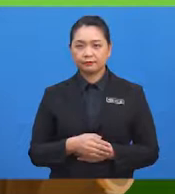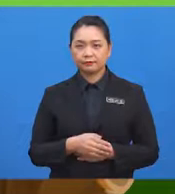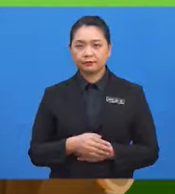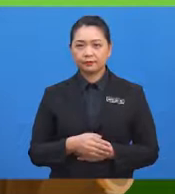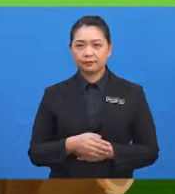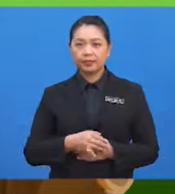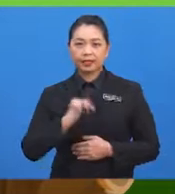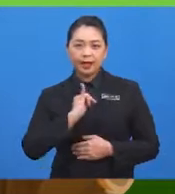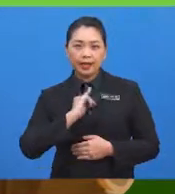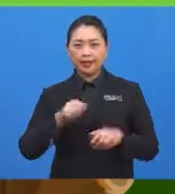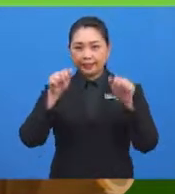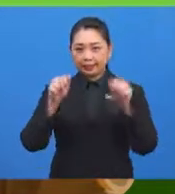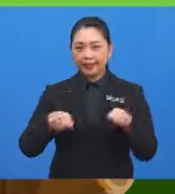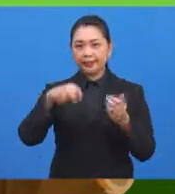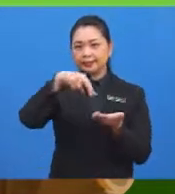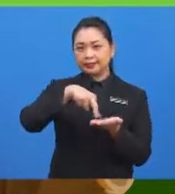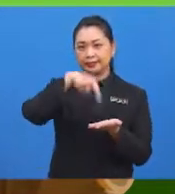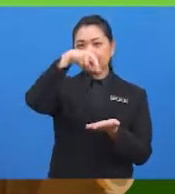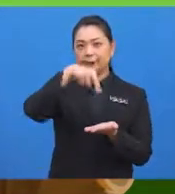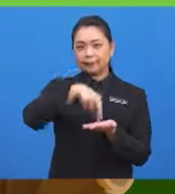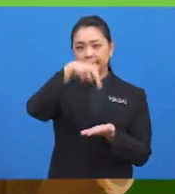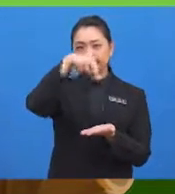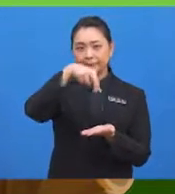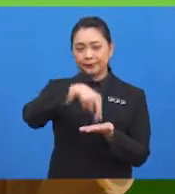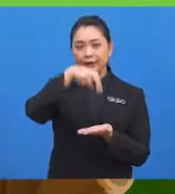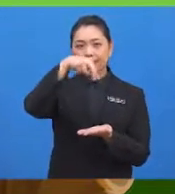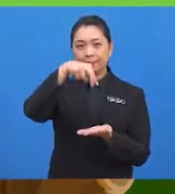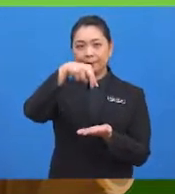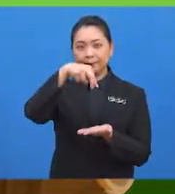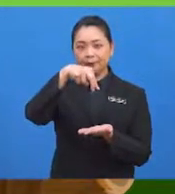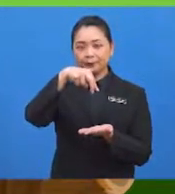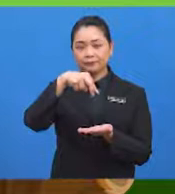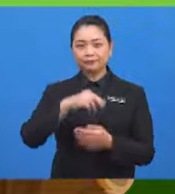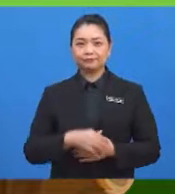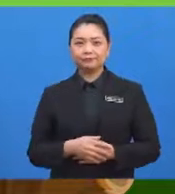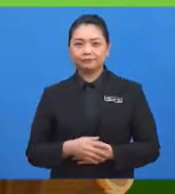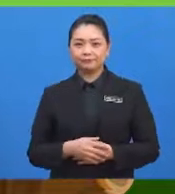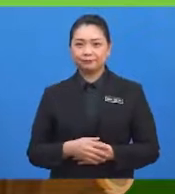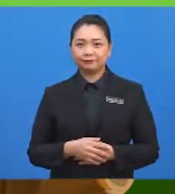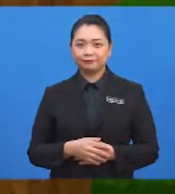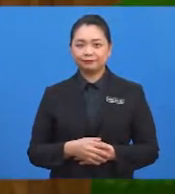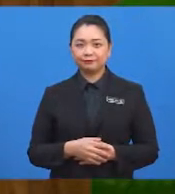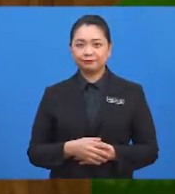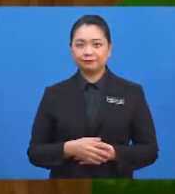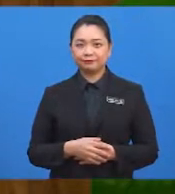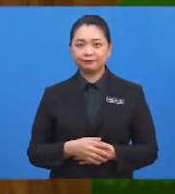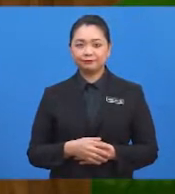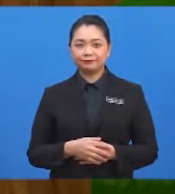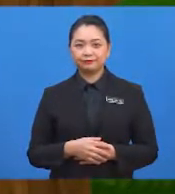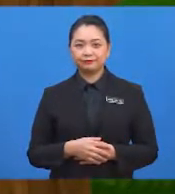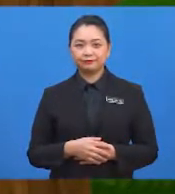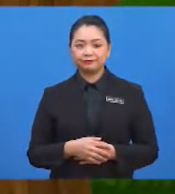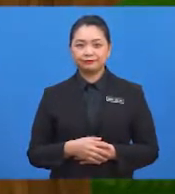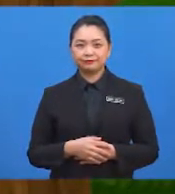I can jump. I jump on the trampoline. Great job. Here